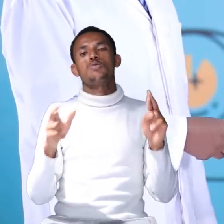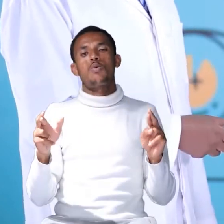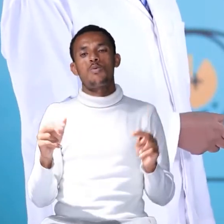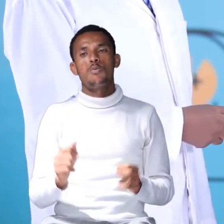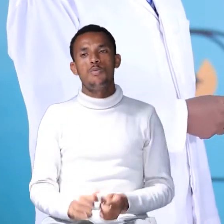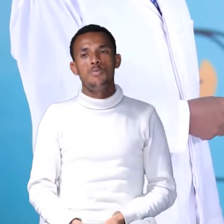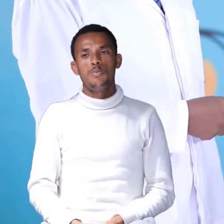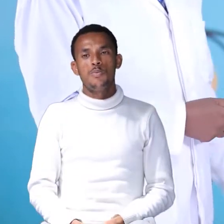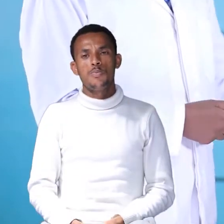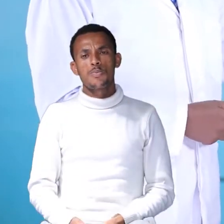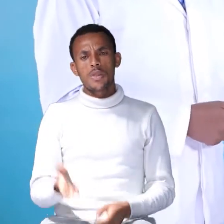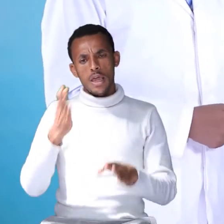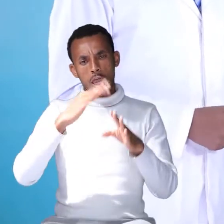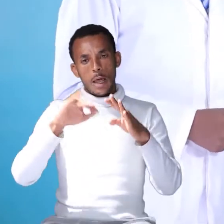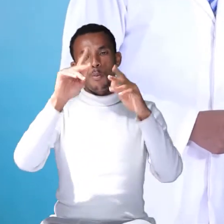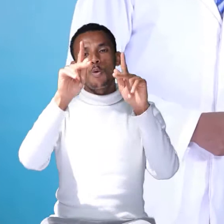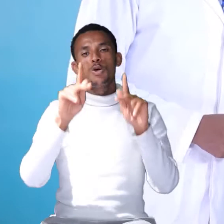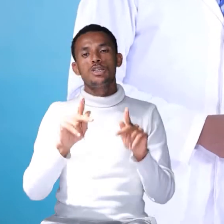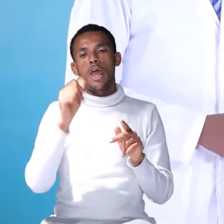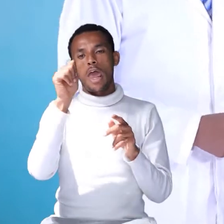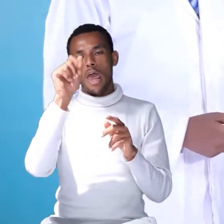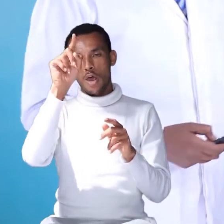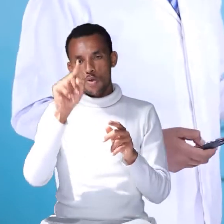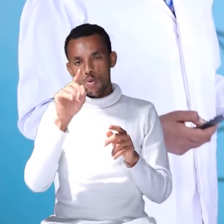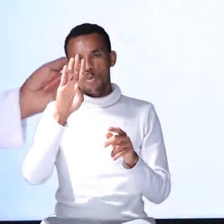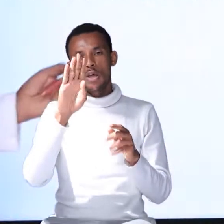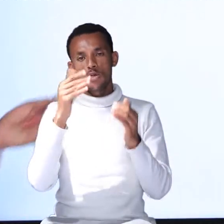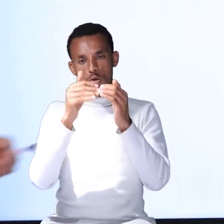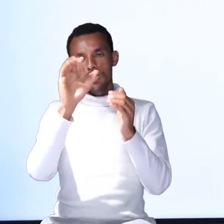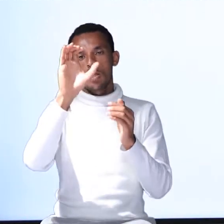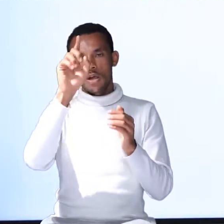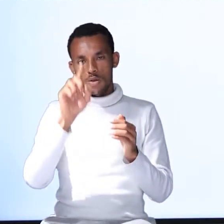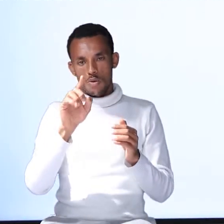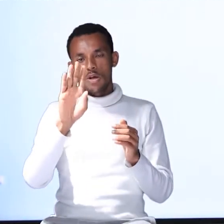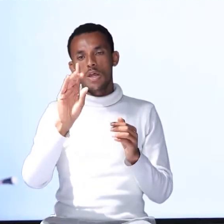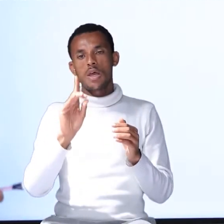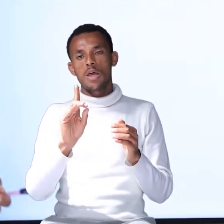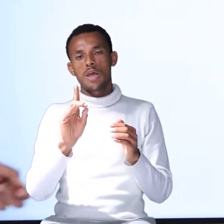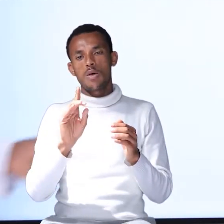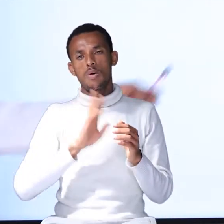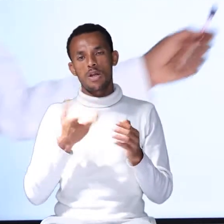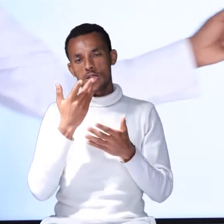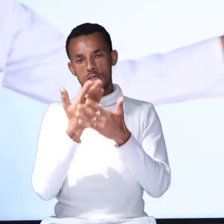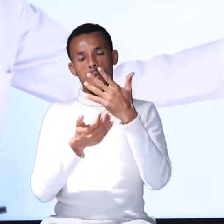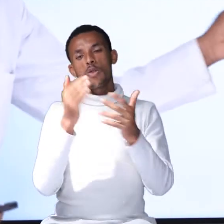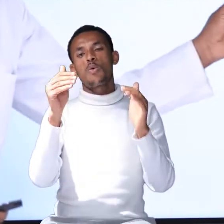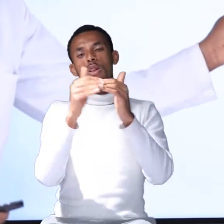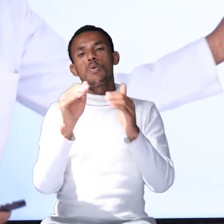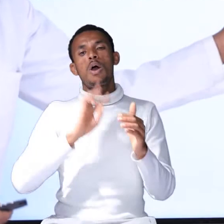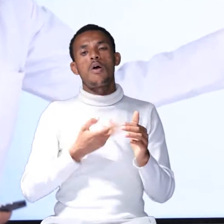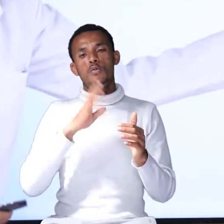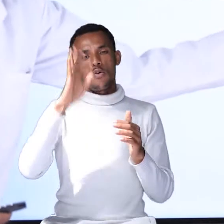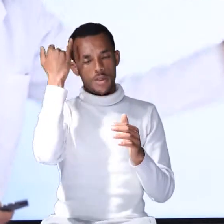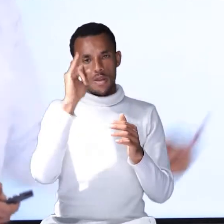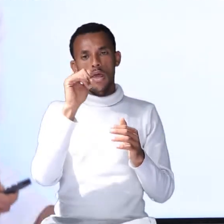comes. In a proportion, A to B is equal to C to D. We are discussing about equality. We have four terms here,